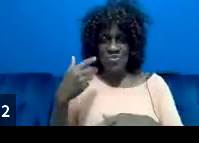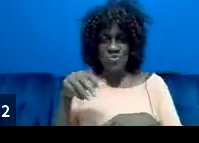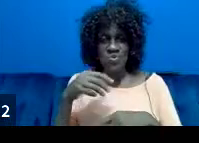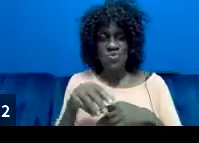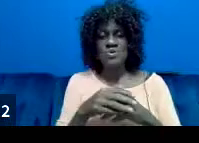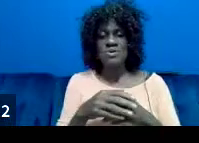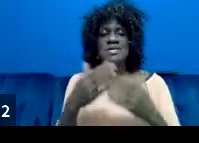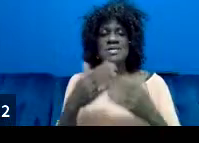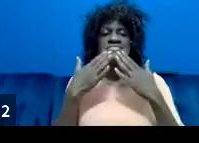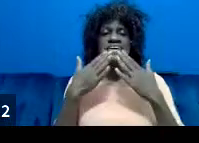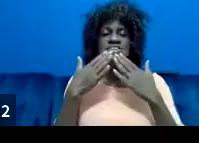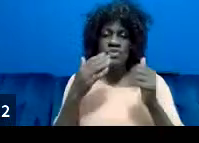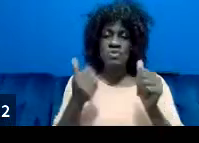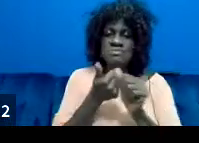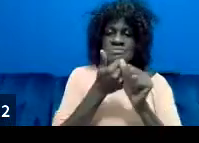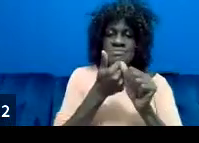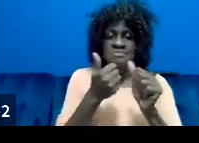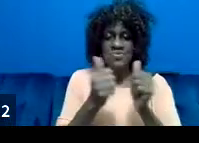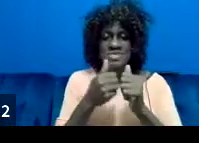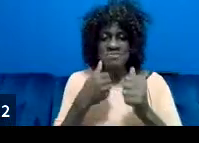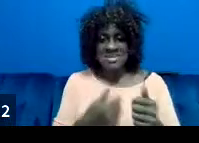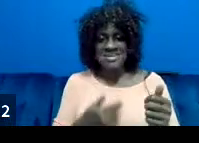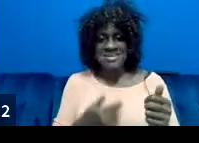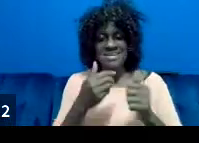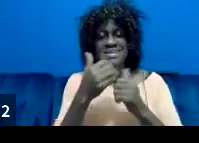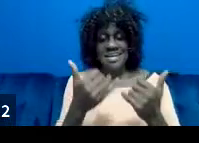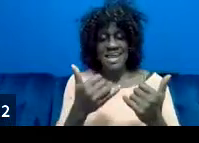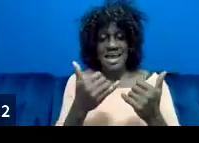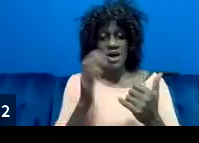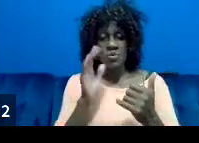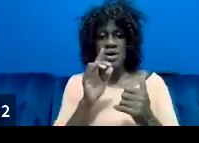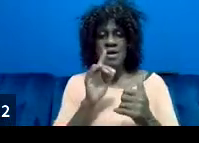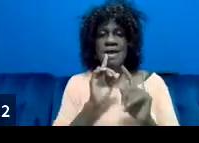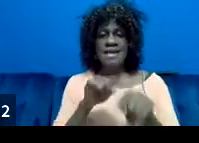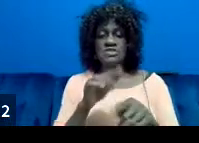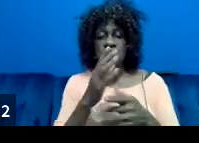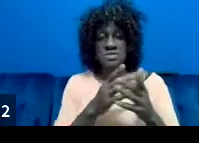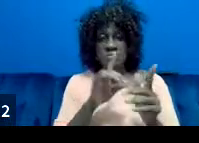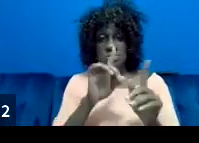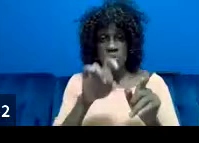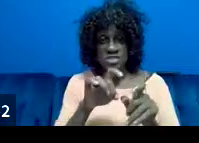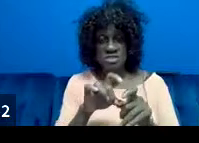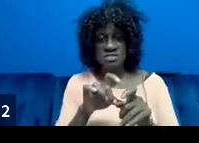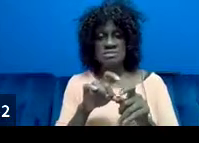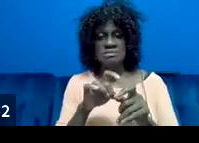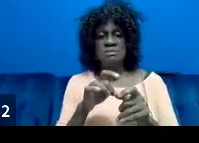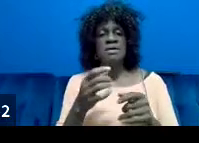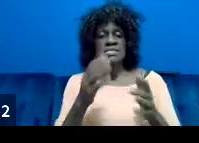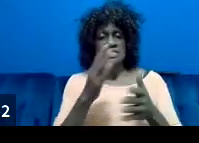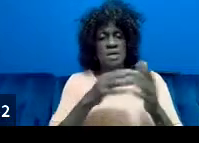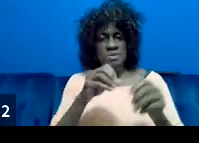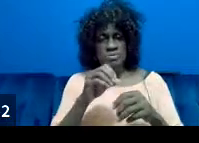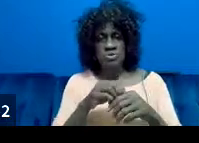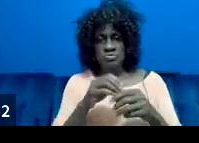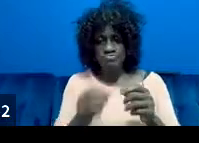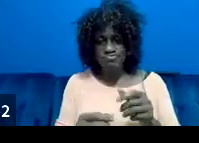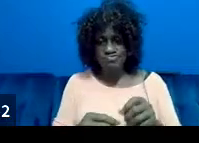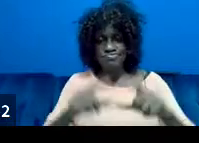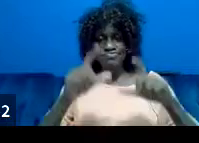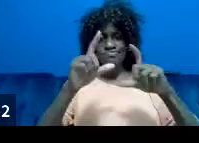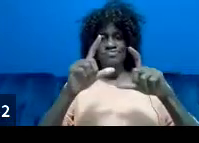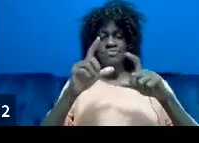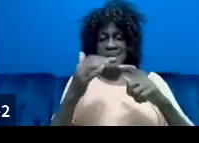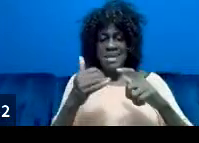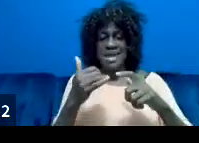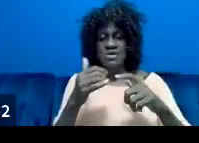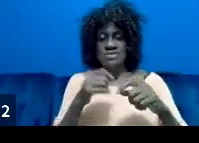So thank you for keeping up with me. And at this time, I'm going to answer some of the questions that were pre-submitted and then also those that have been coming in throughout this